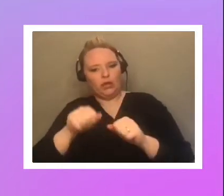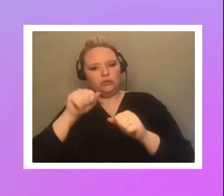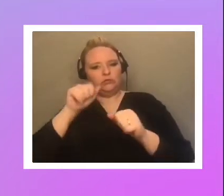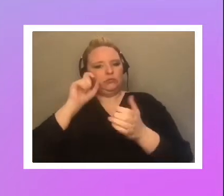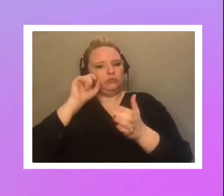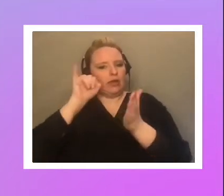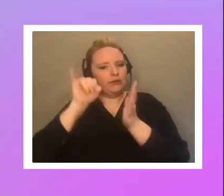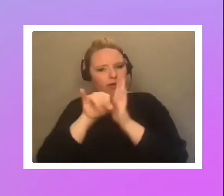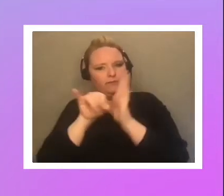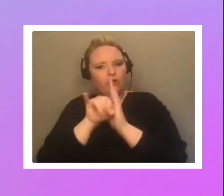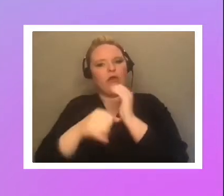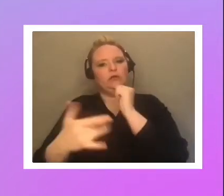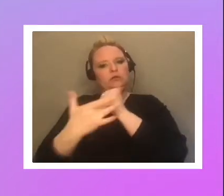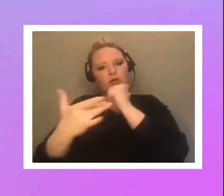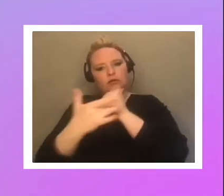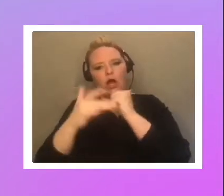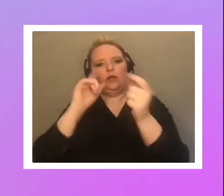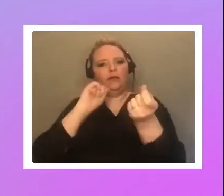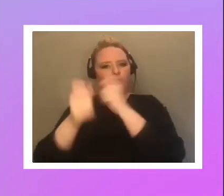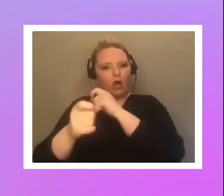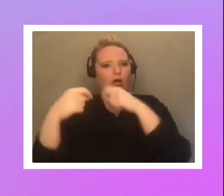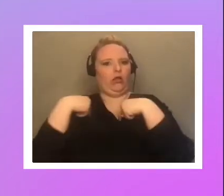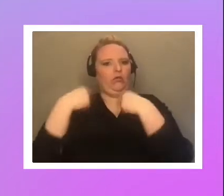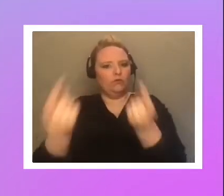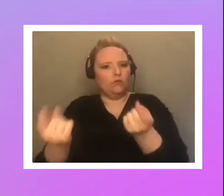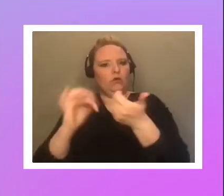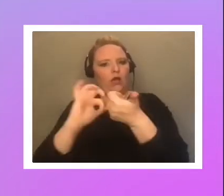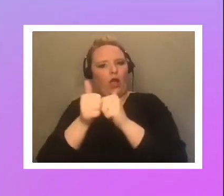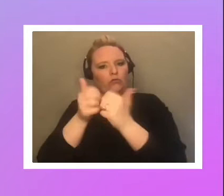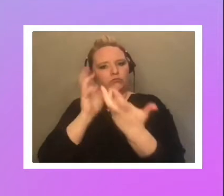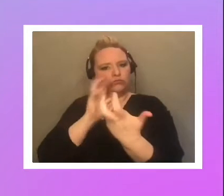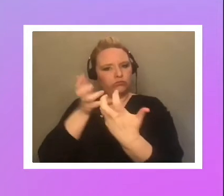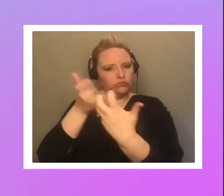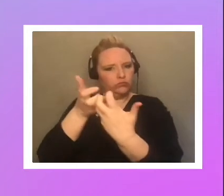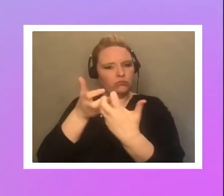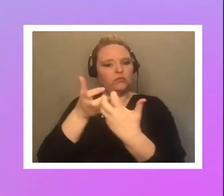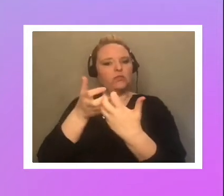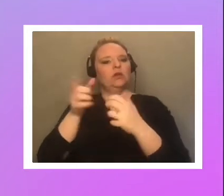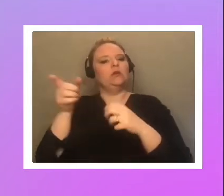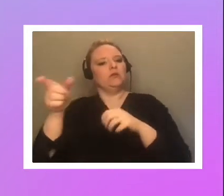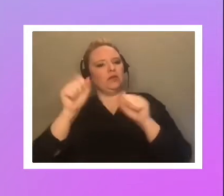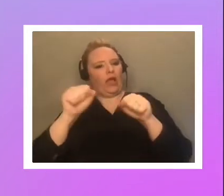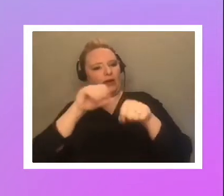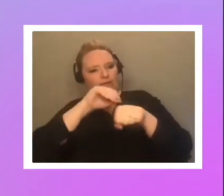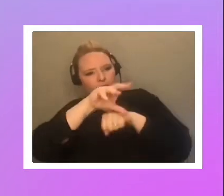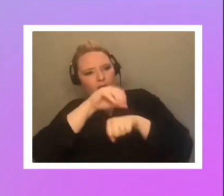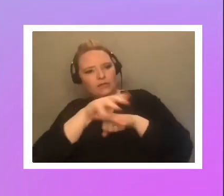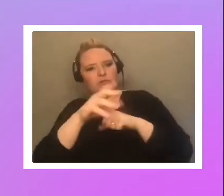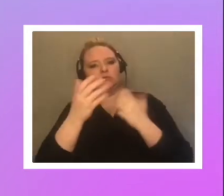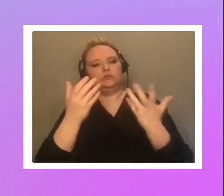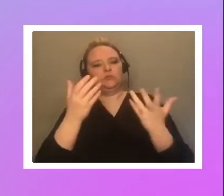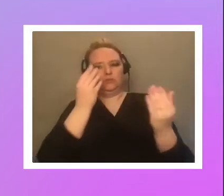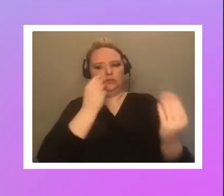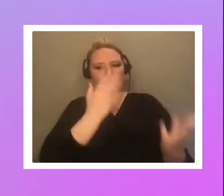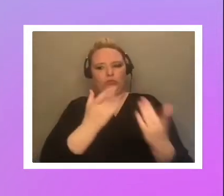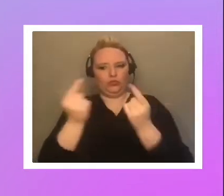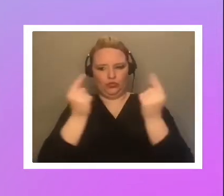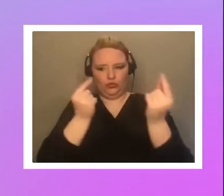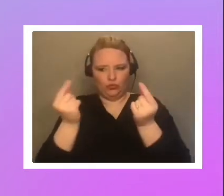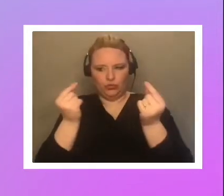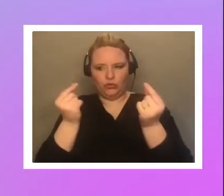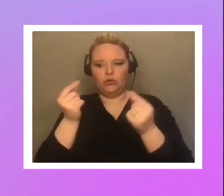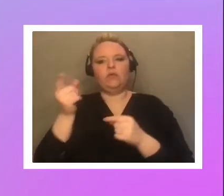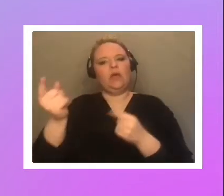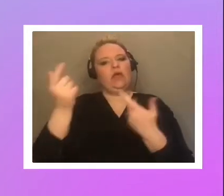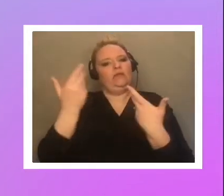has evolved over the years, and they can advise you accordingly because they'll know what works,